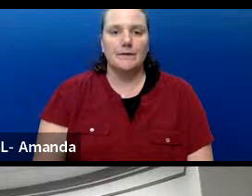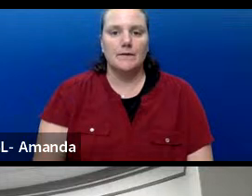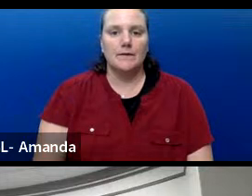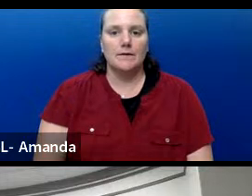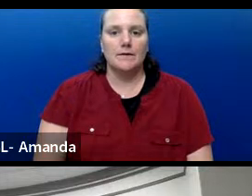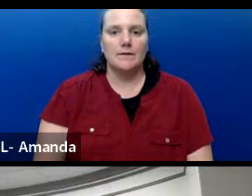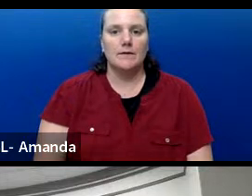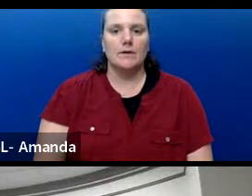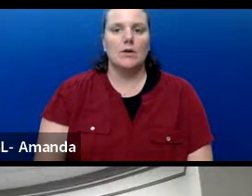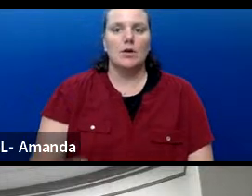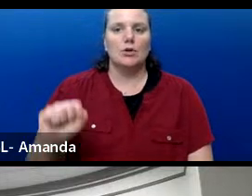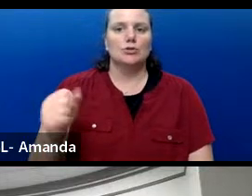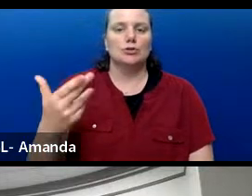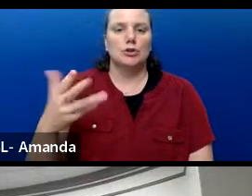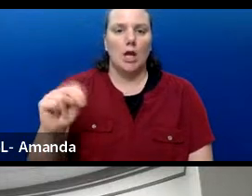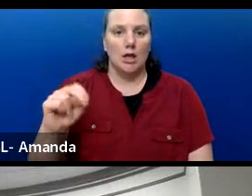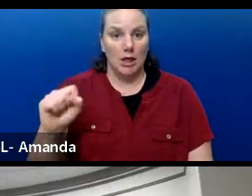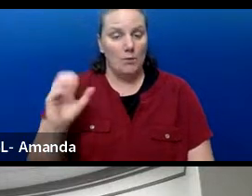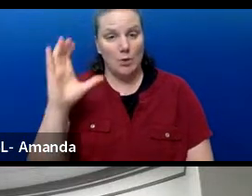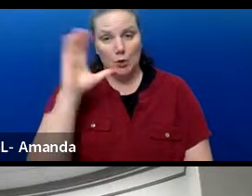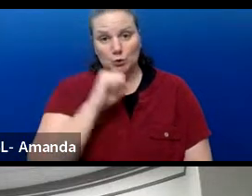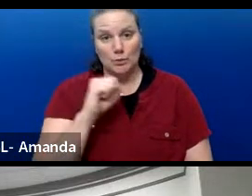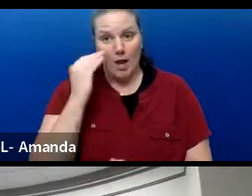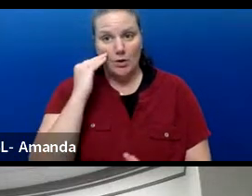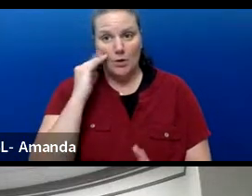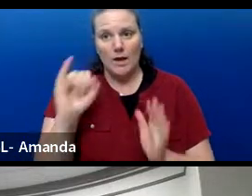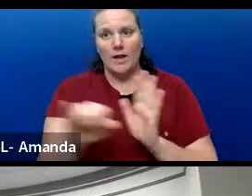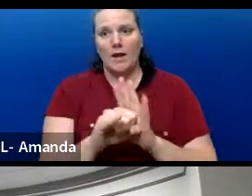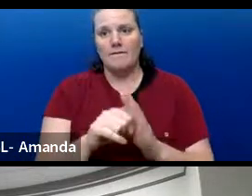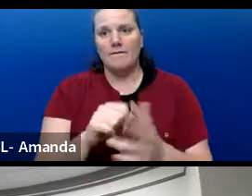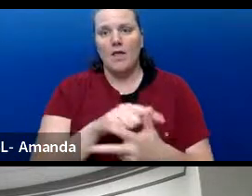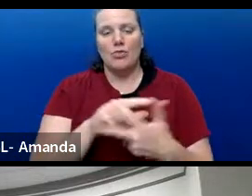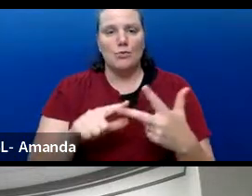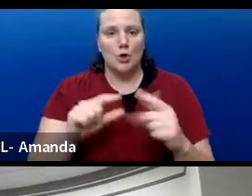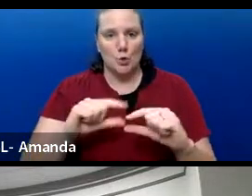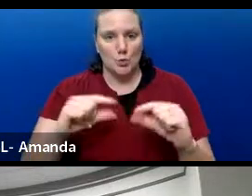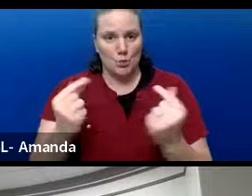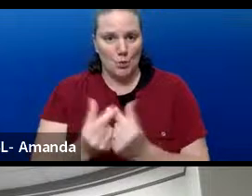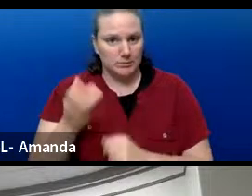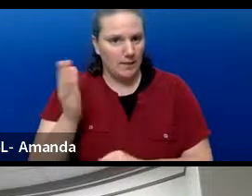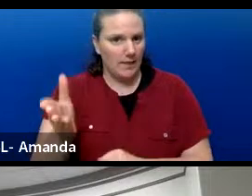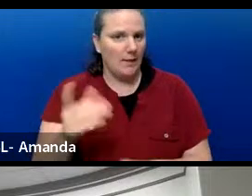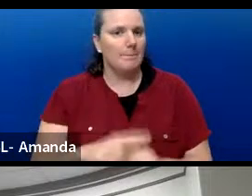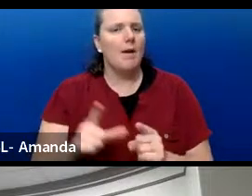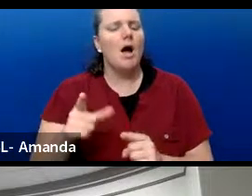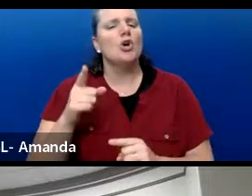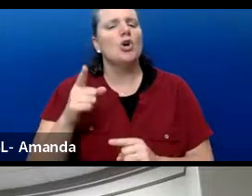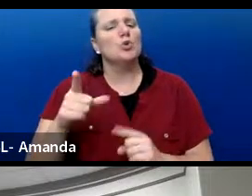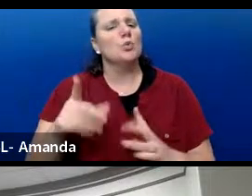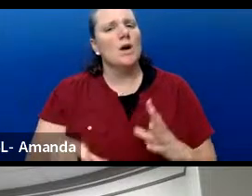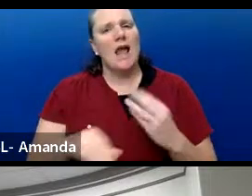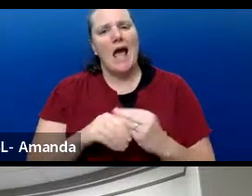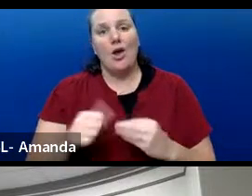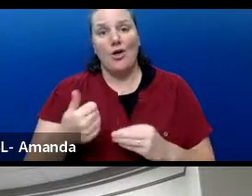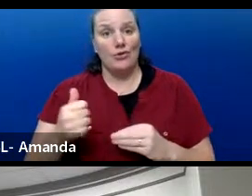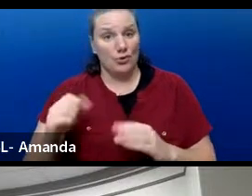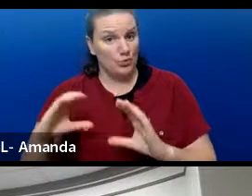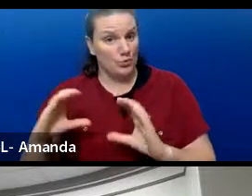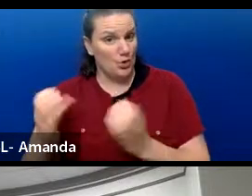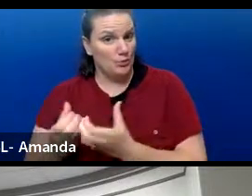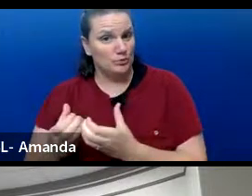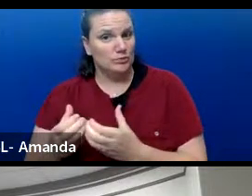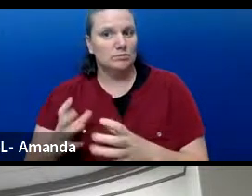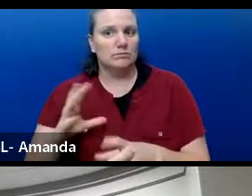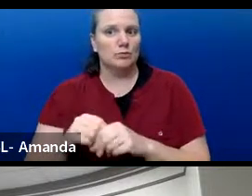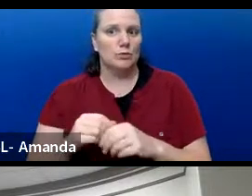Shannon, can we assume, I know we identified 3 groups there, but you would add other groups to